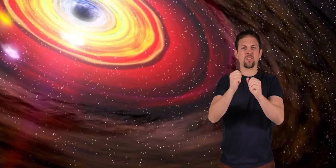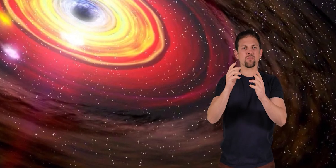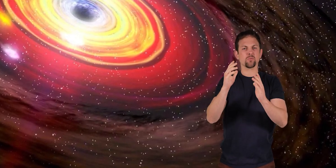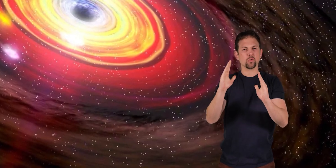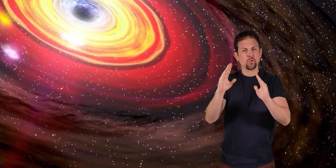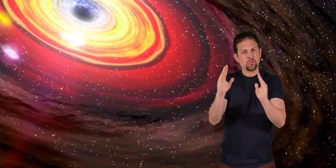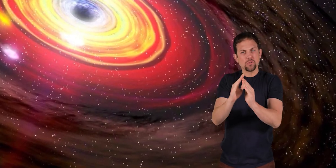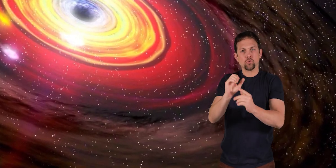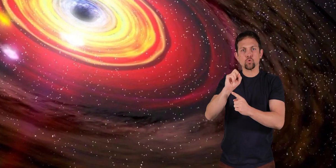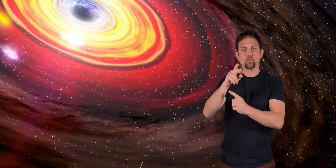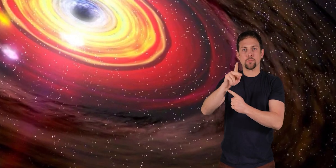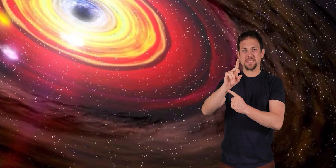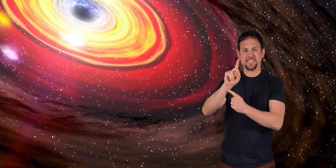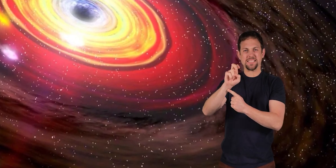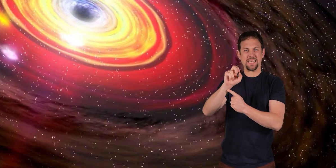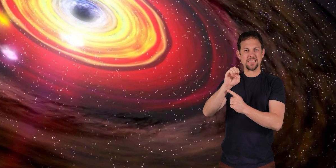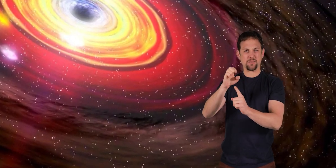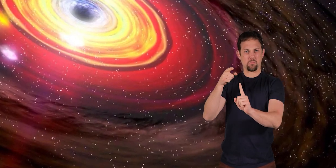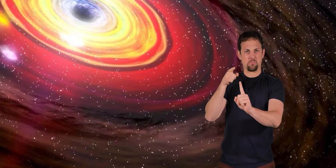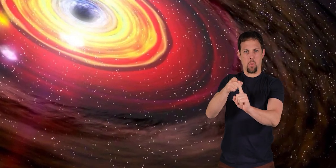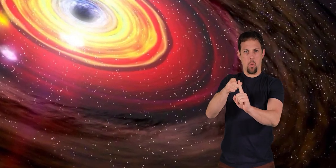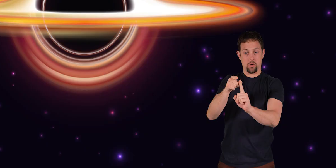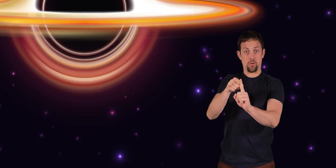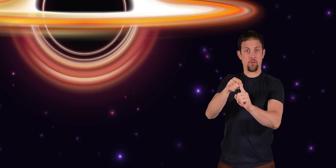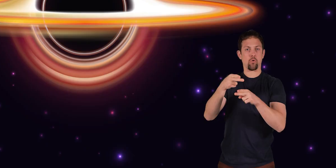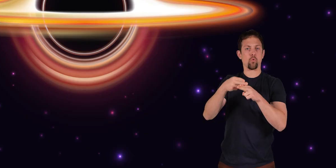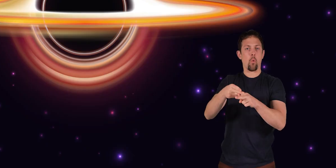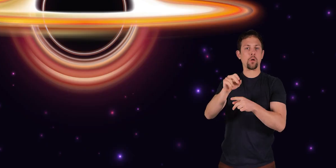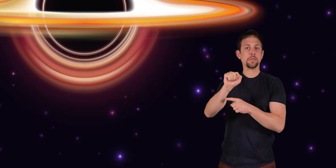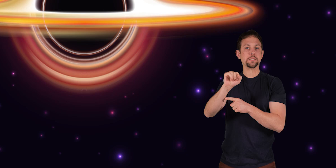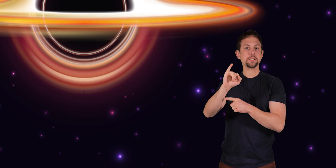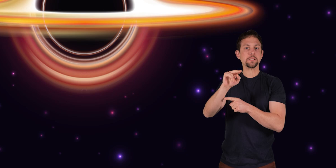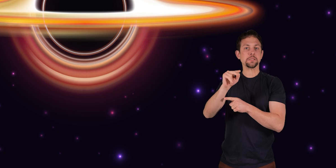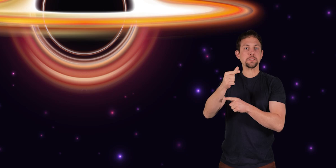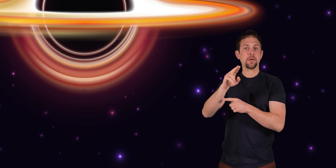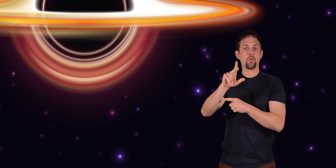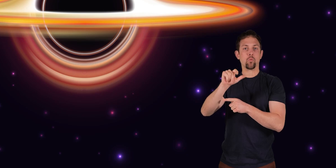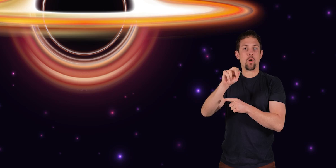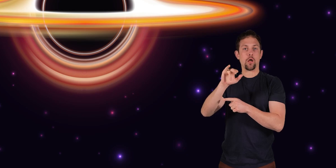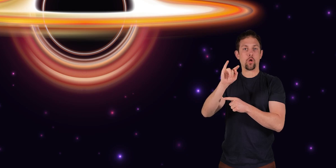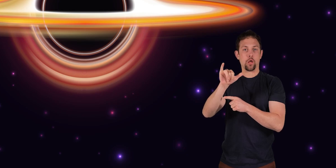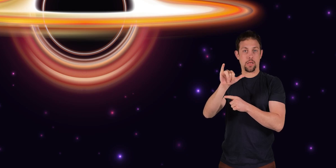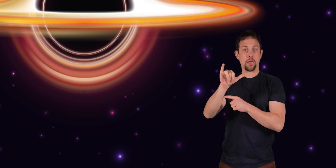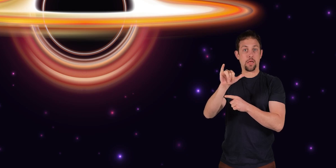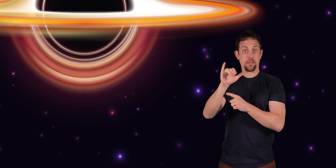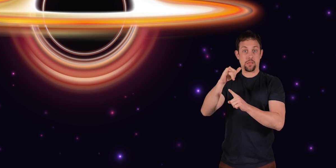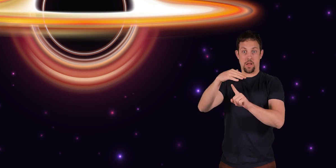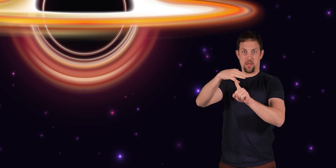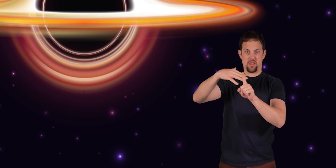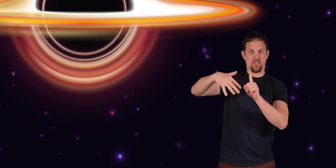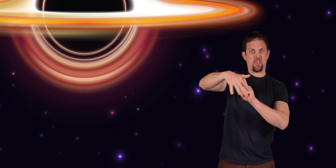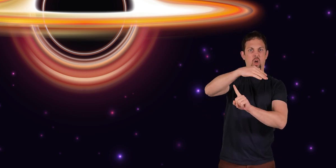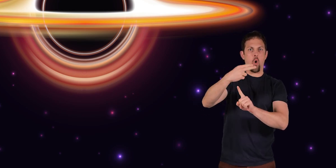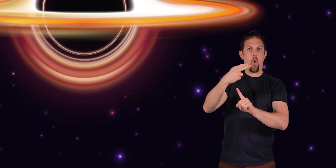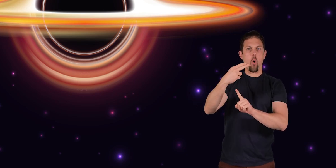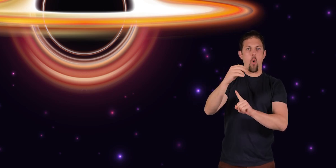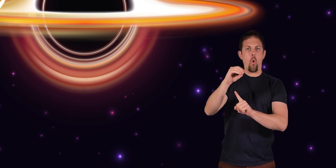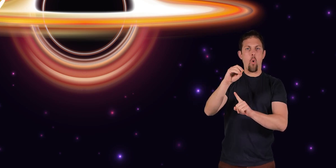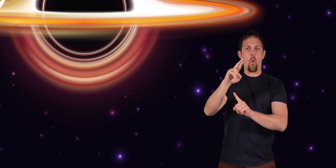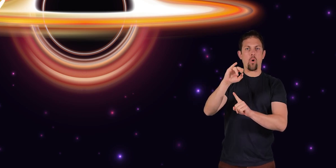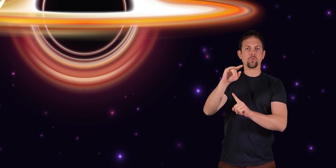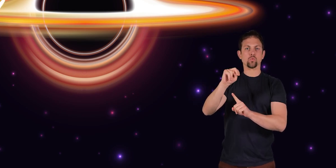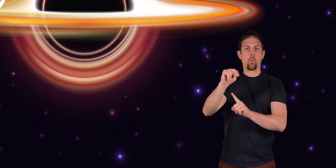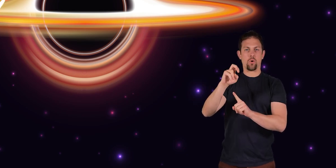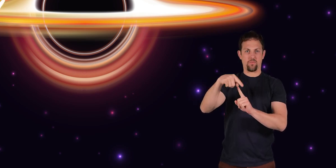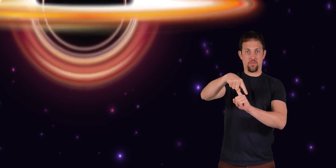creates a tiny, super dense point called a singularity, which is surrounded by an